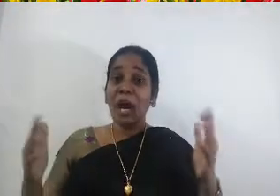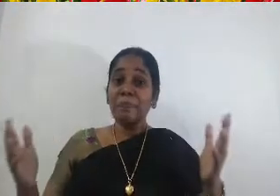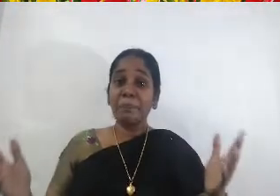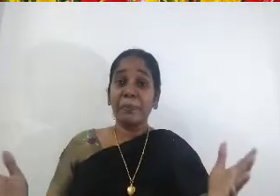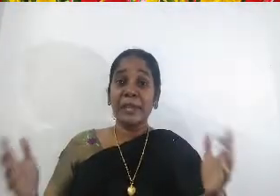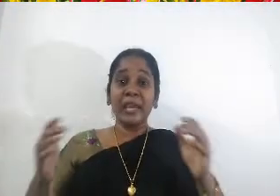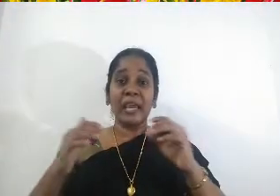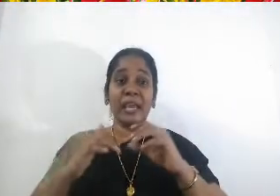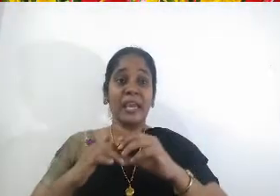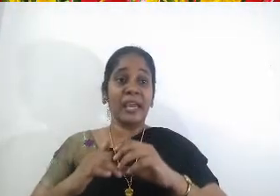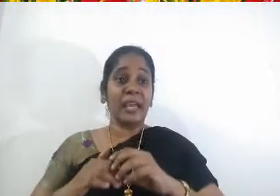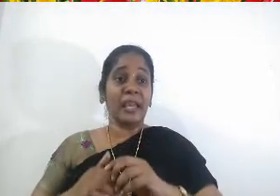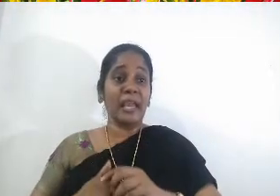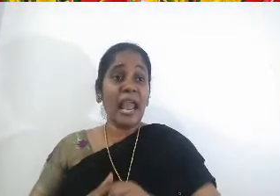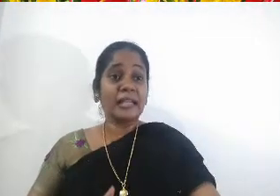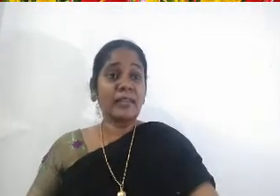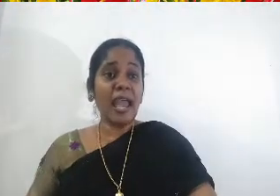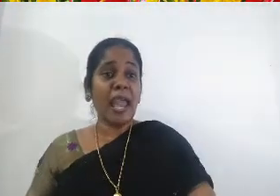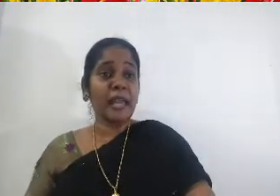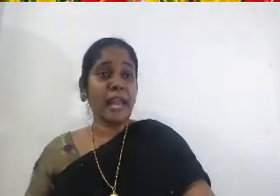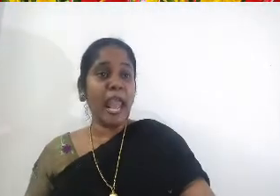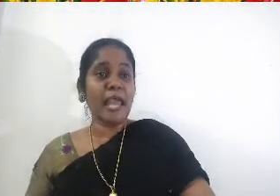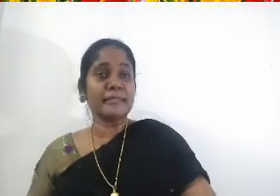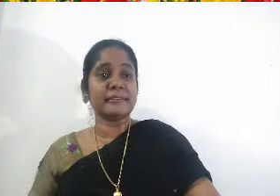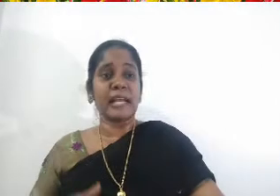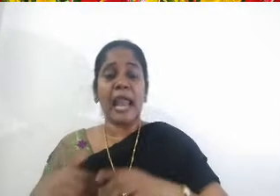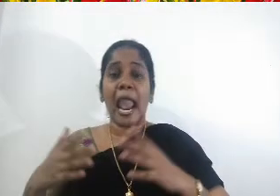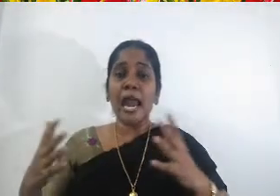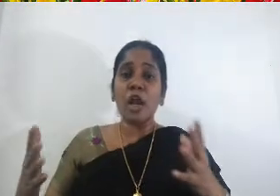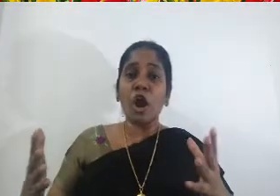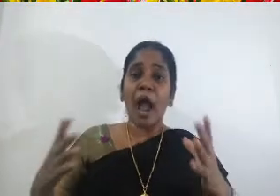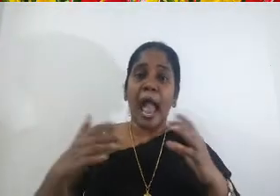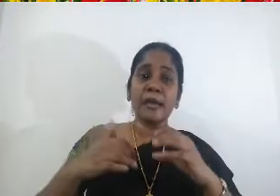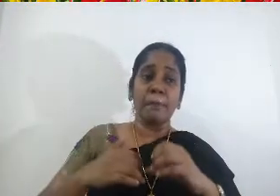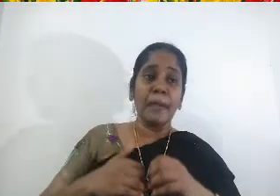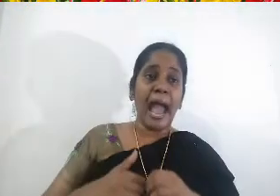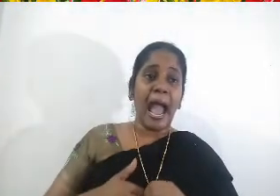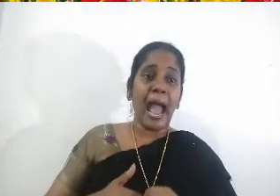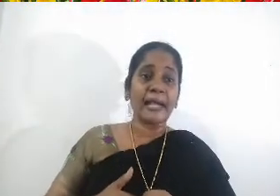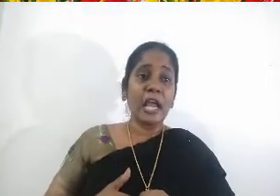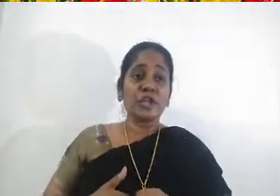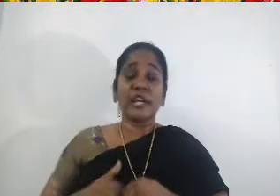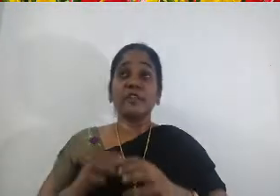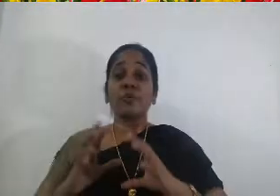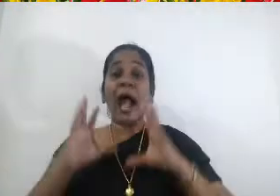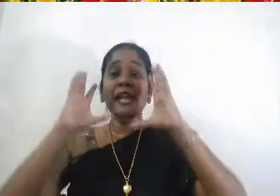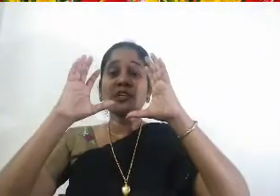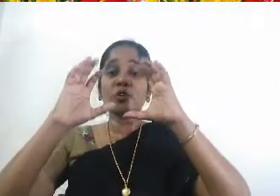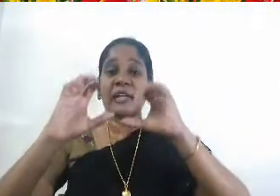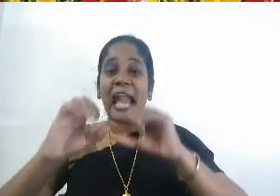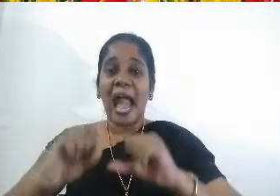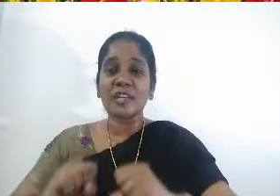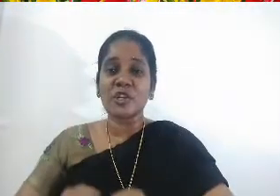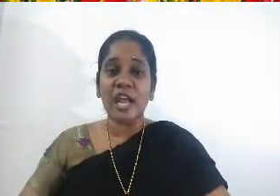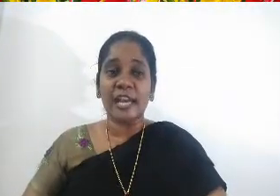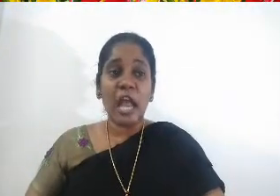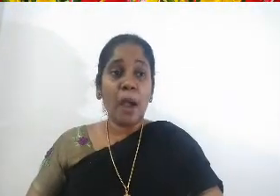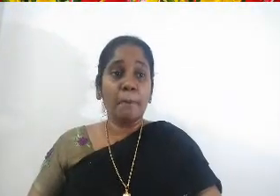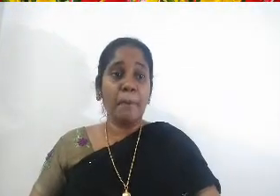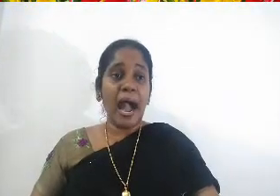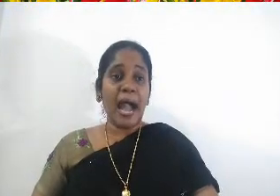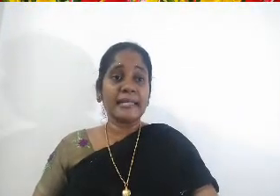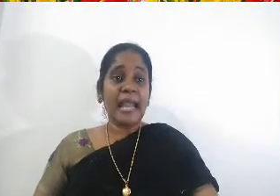It's a bee. Then it's in yellow and black. She tried to catch